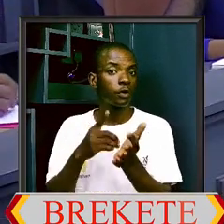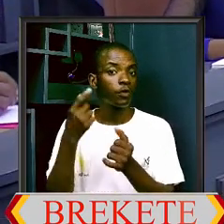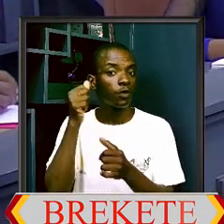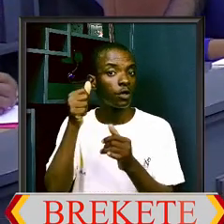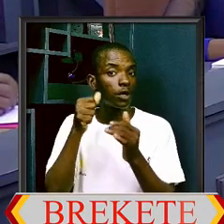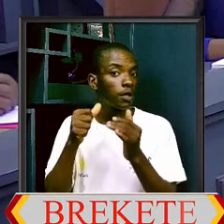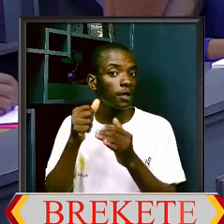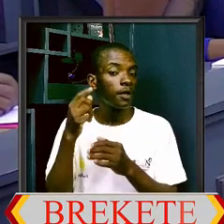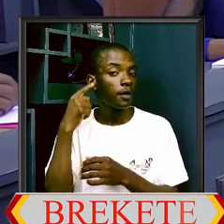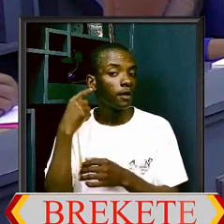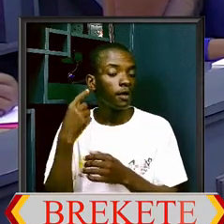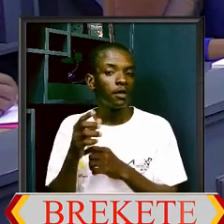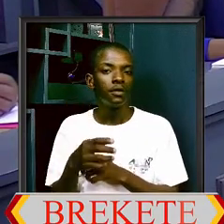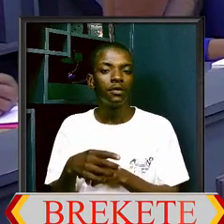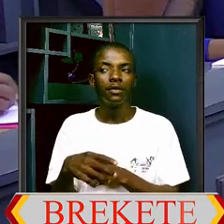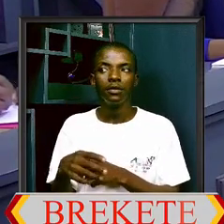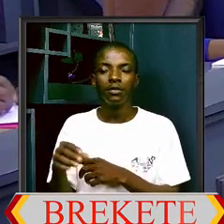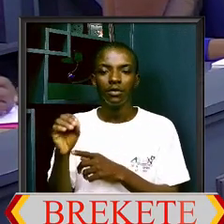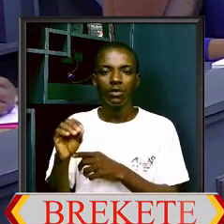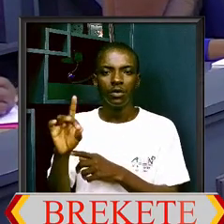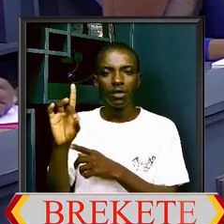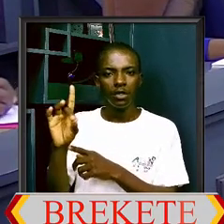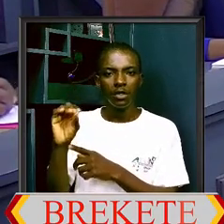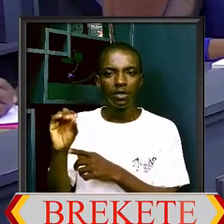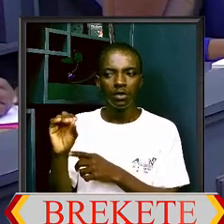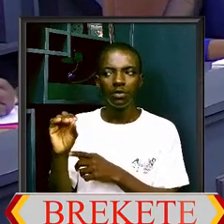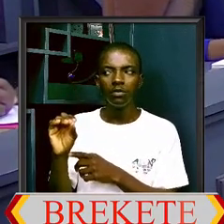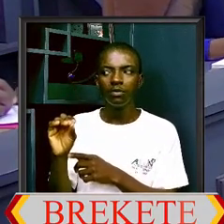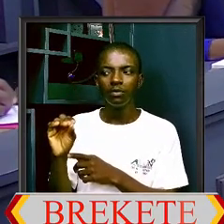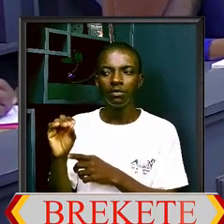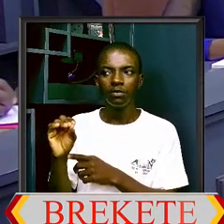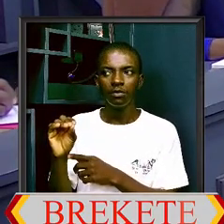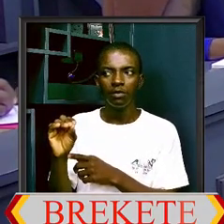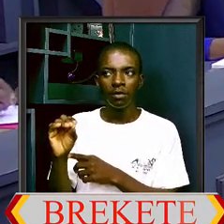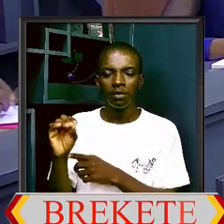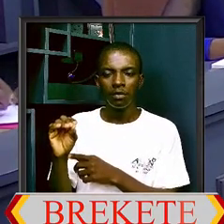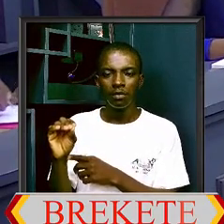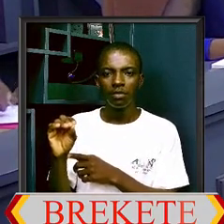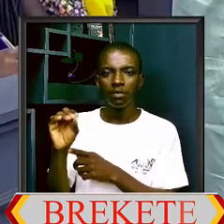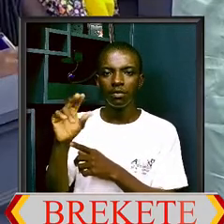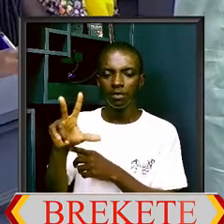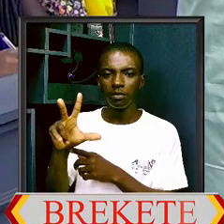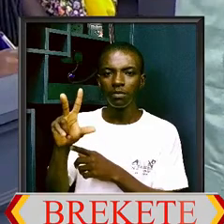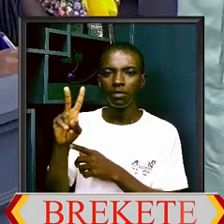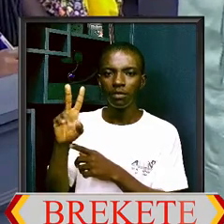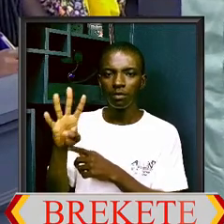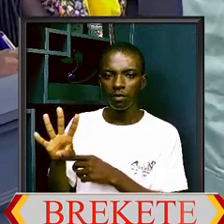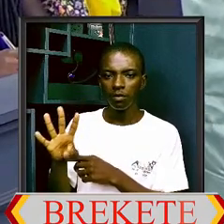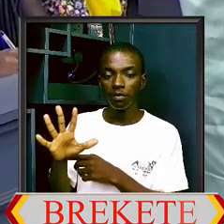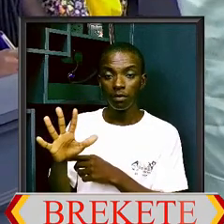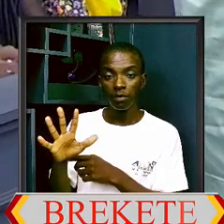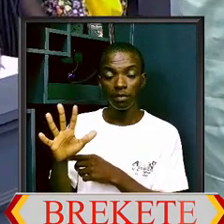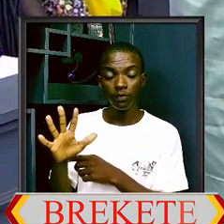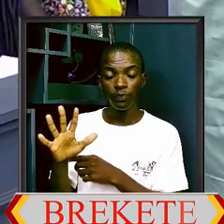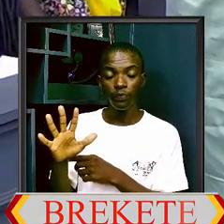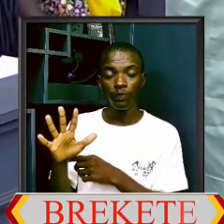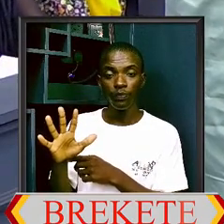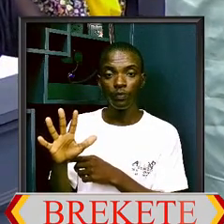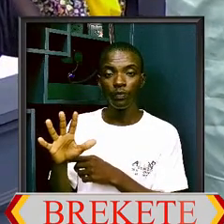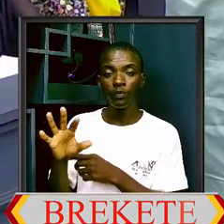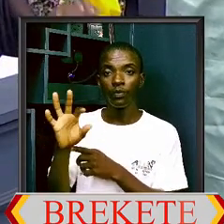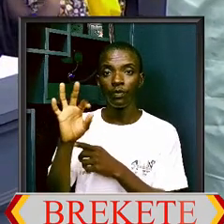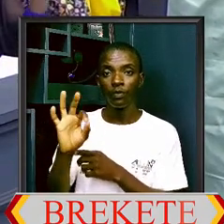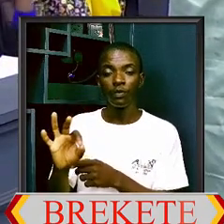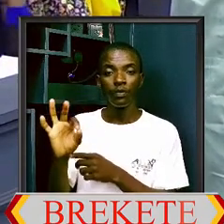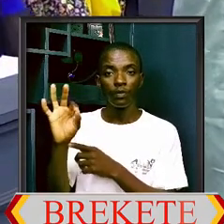yeah 80 mhm 35 mhm